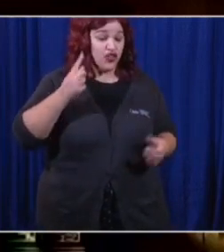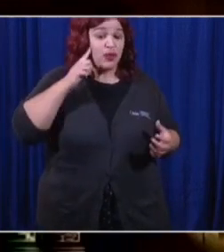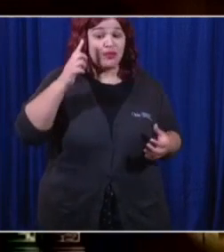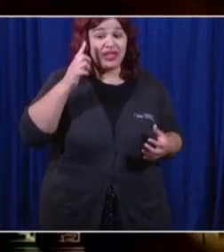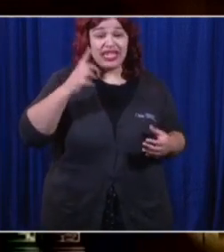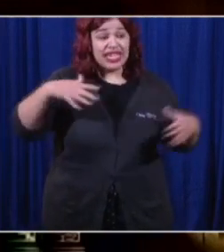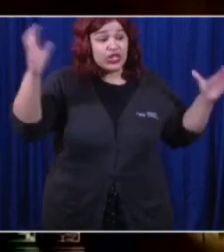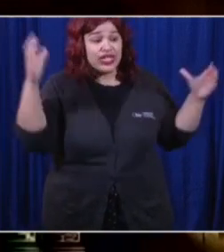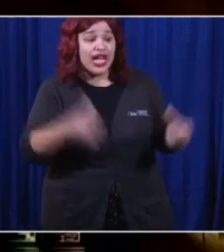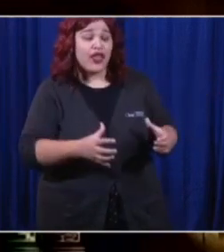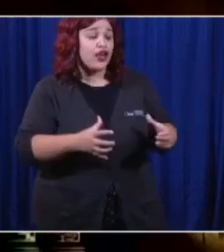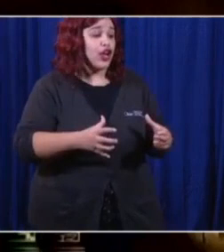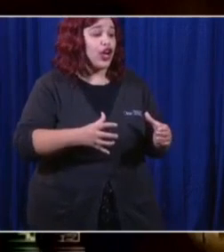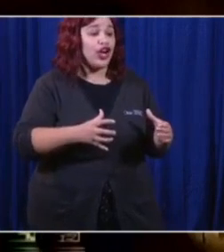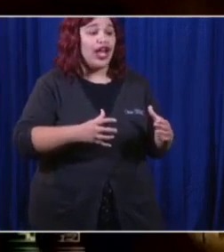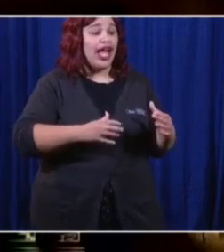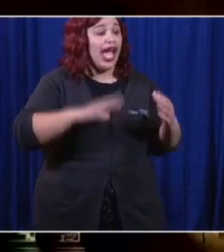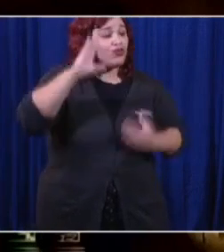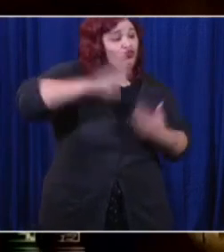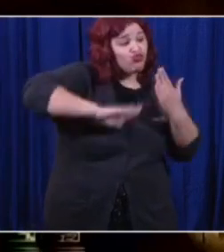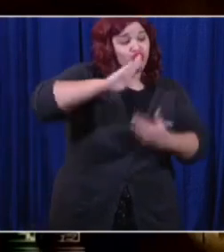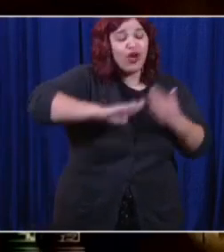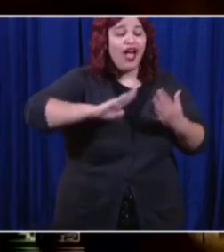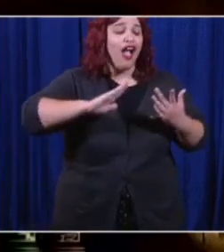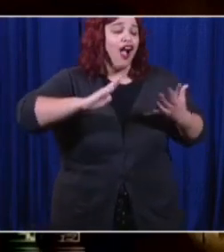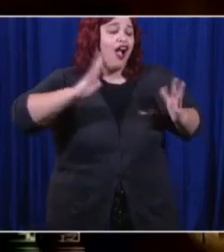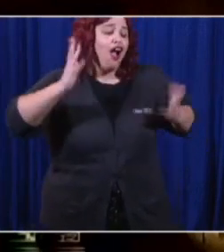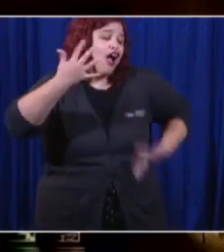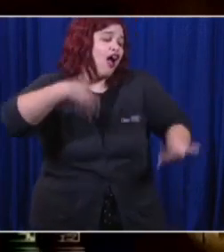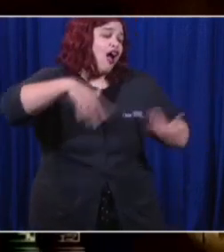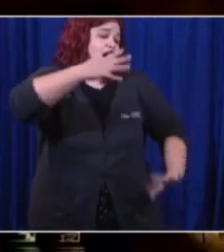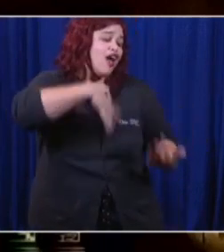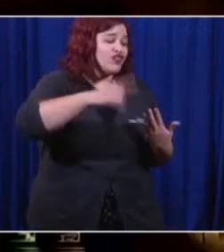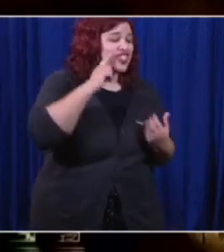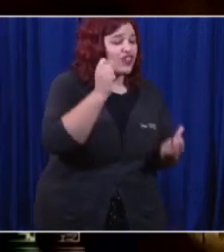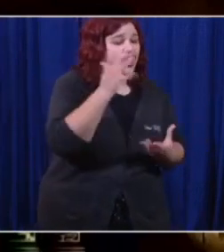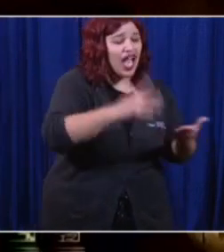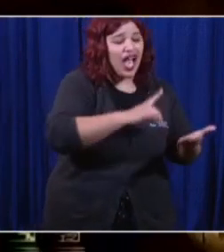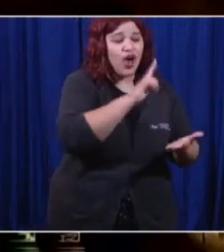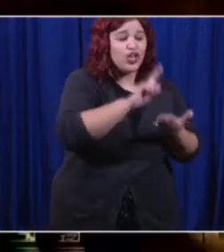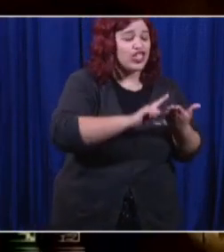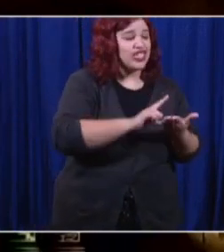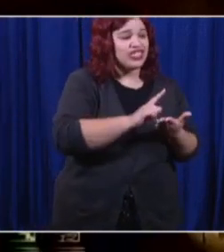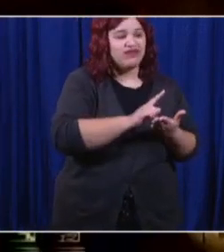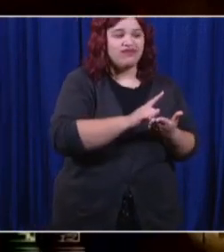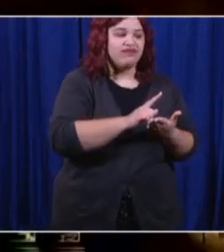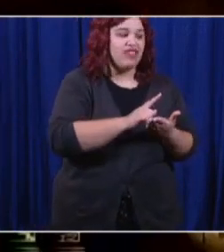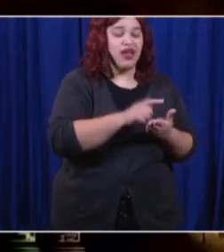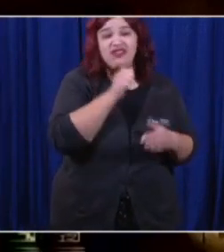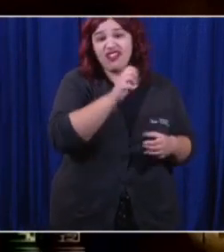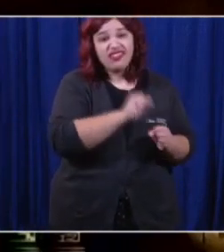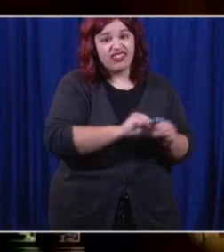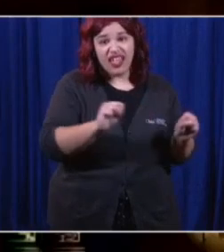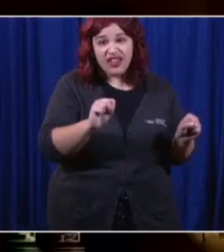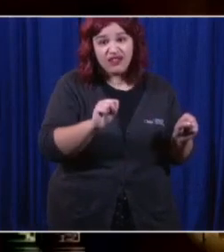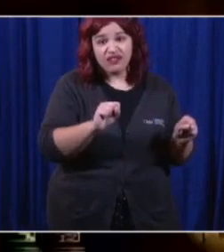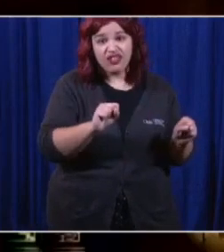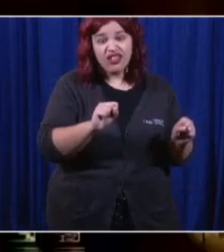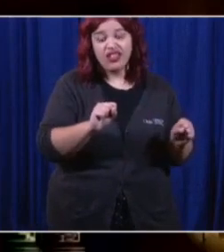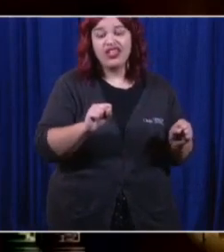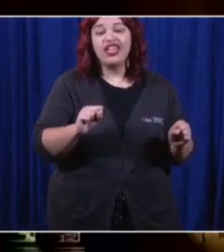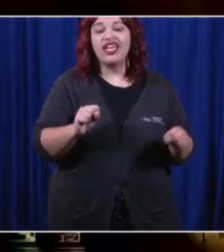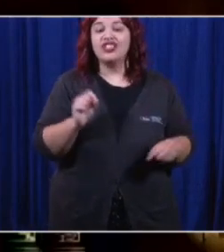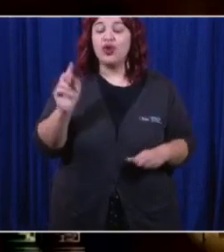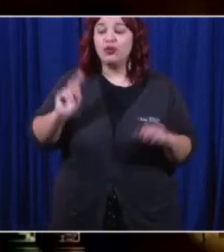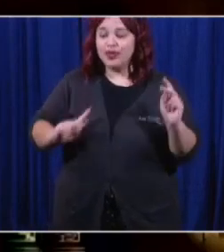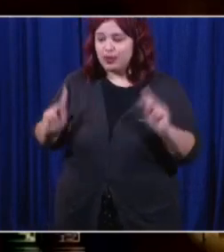and hours of time, as much as we've done that for years and generations. It's going to have to be the tough choice that people make to get to that end